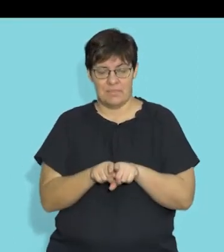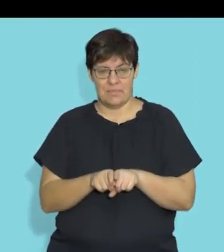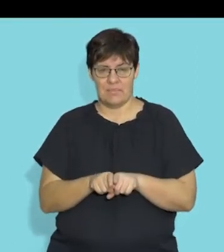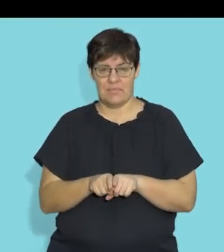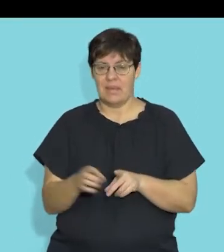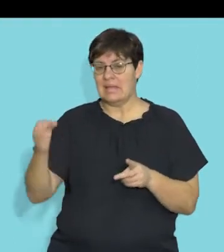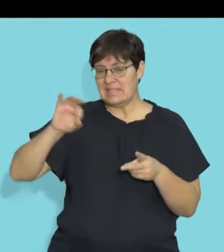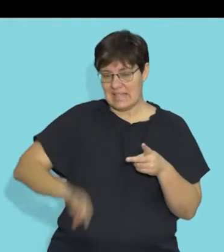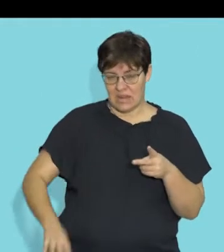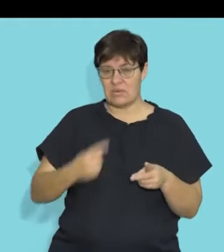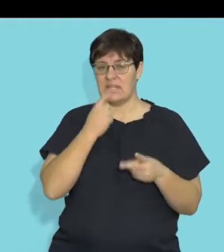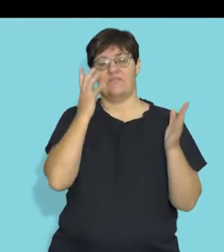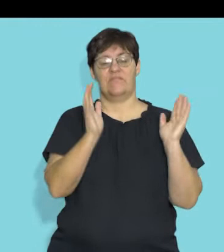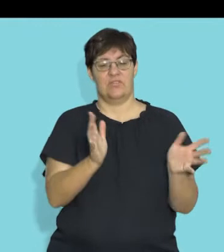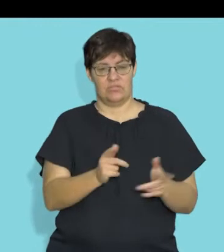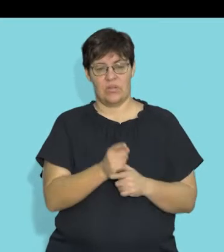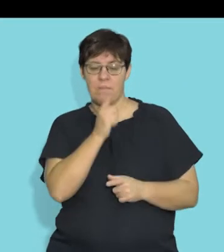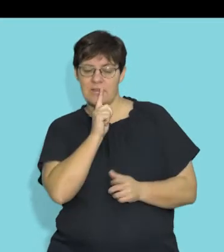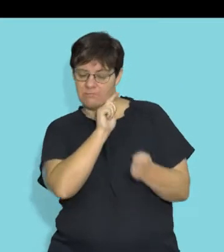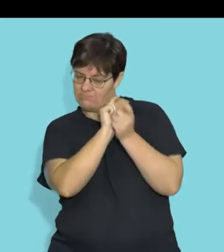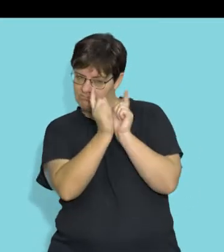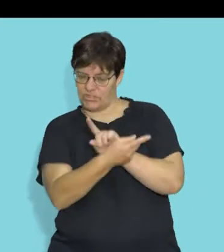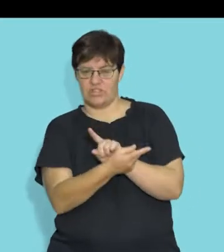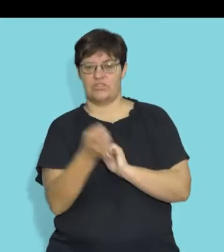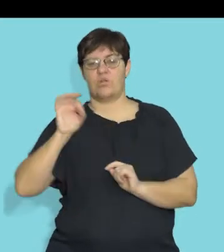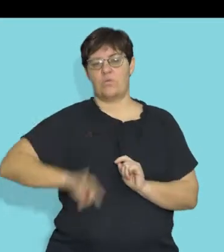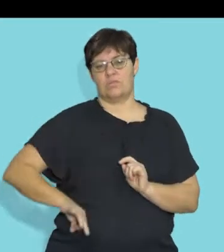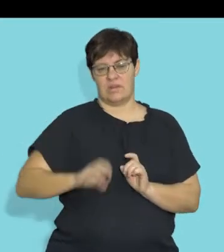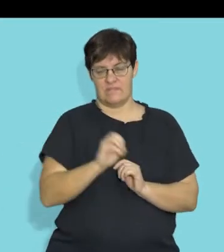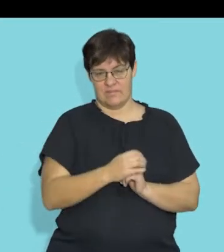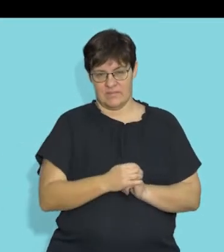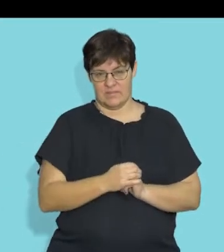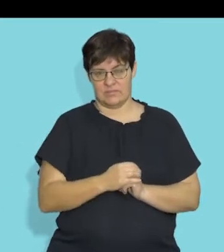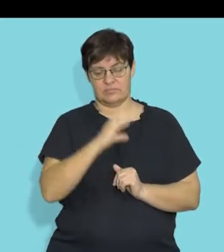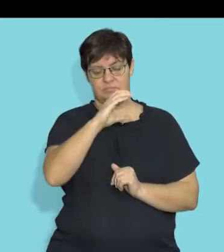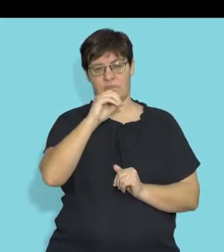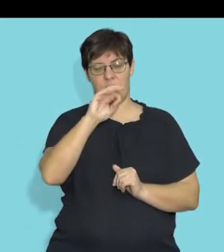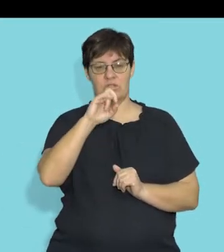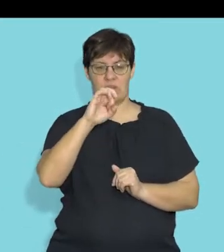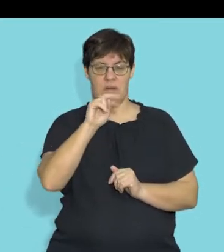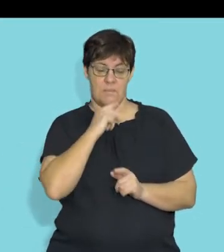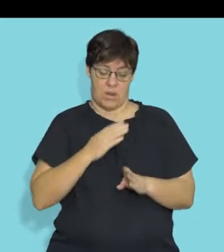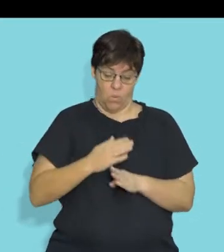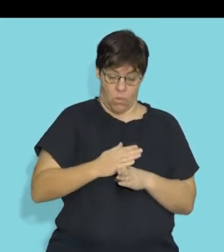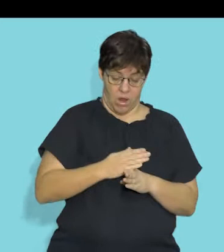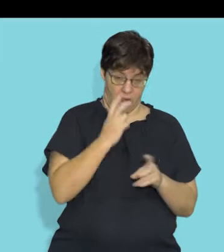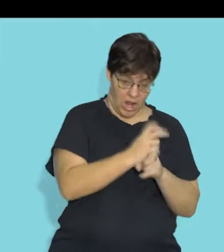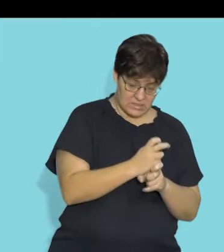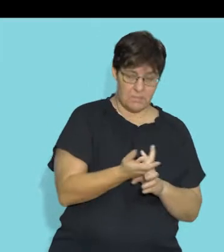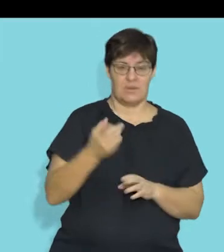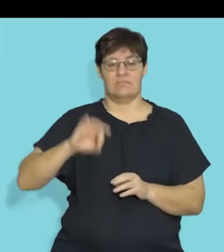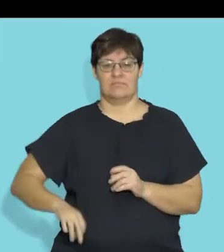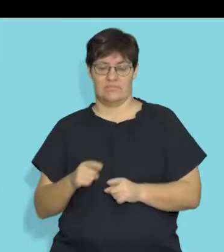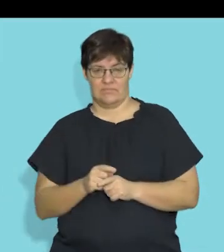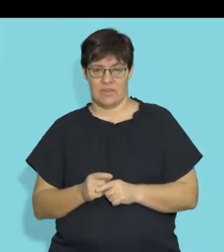mentioned earlier that in this particular one, the salary of the person obviously is higher than the queen's,